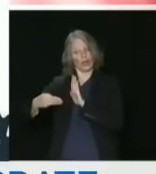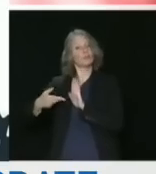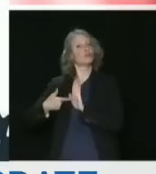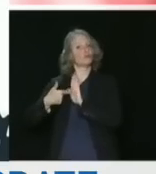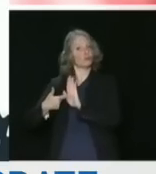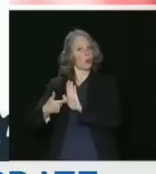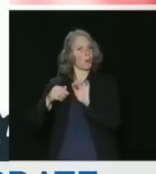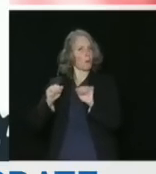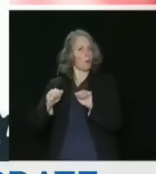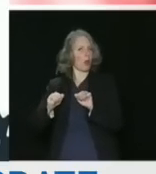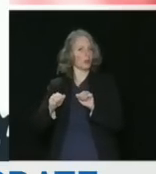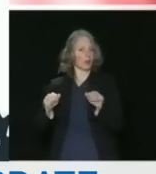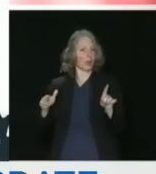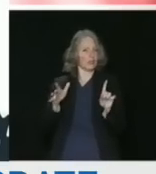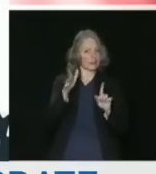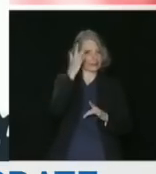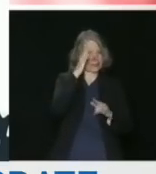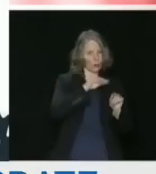range of